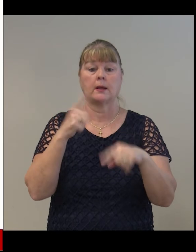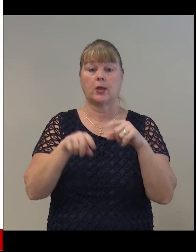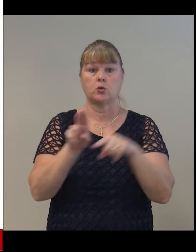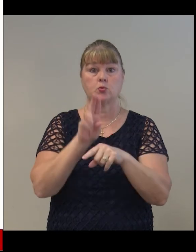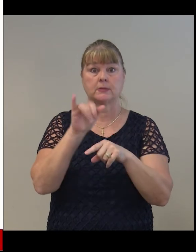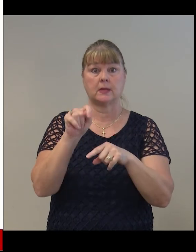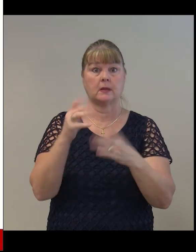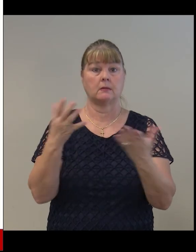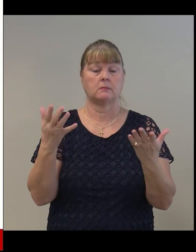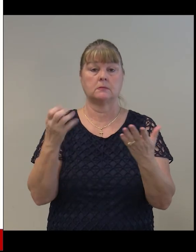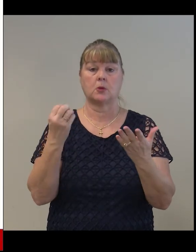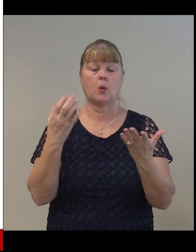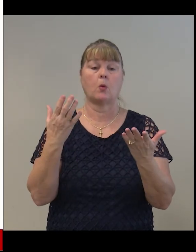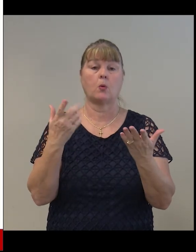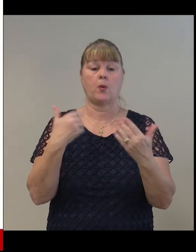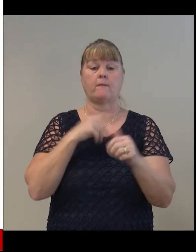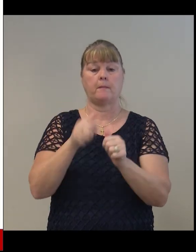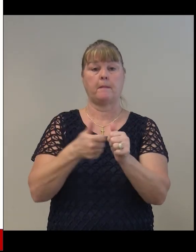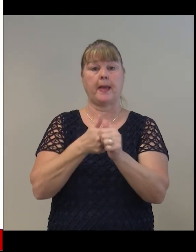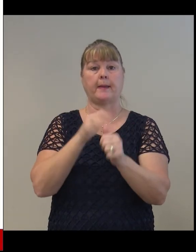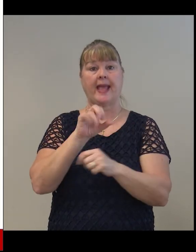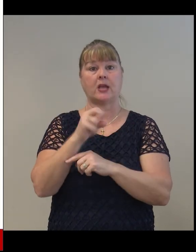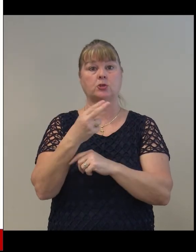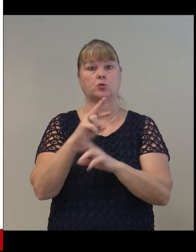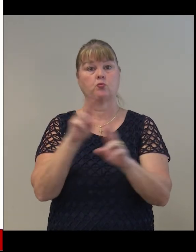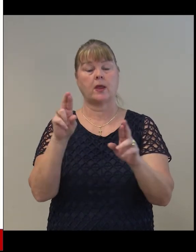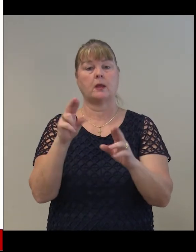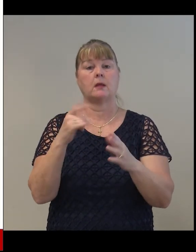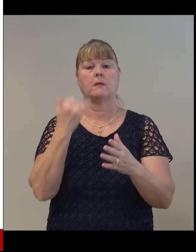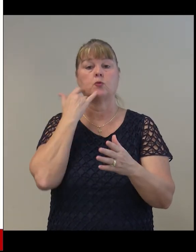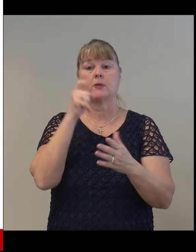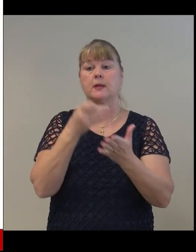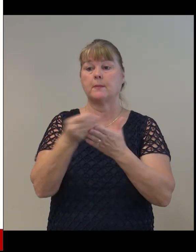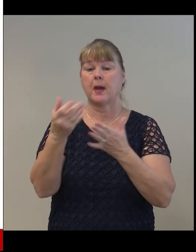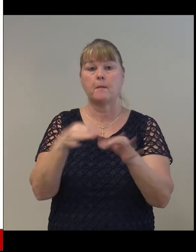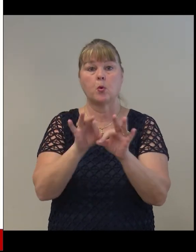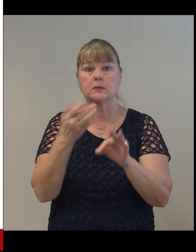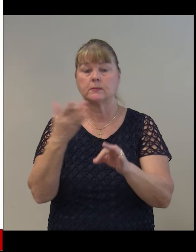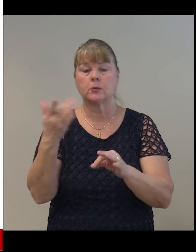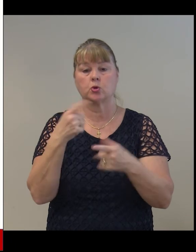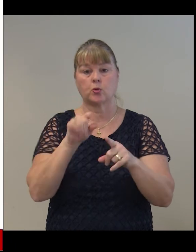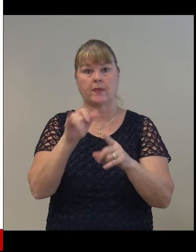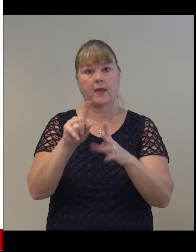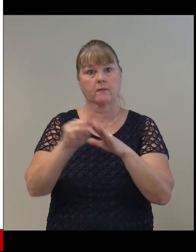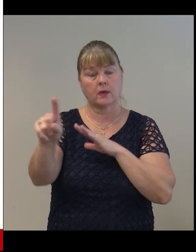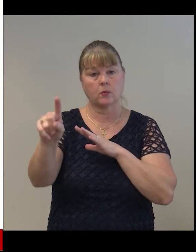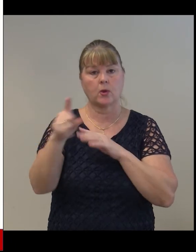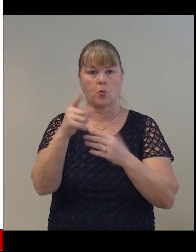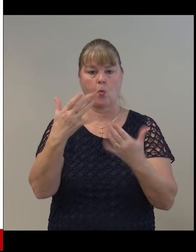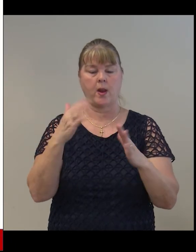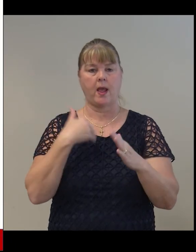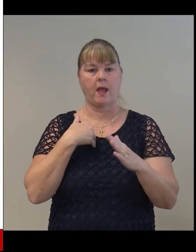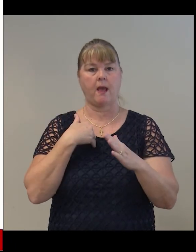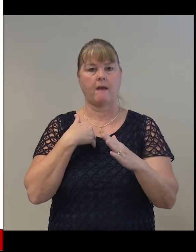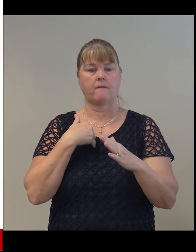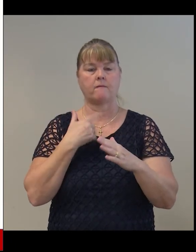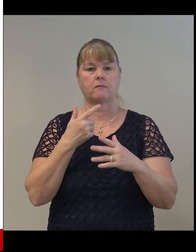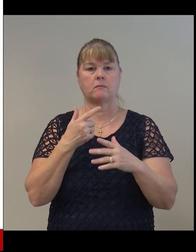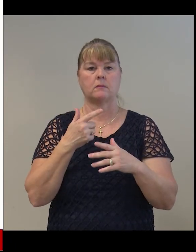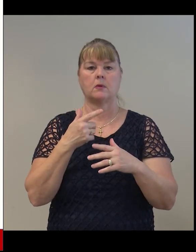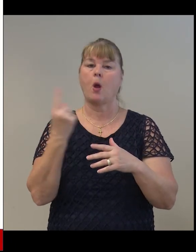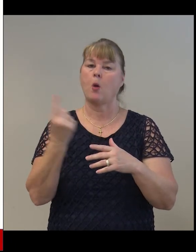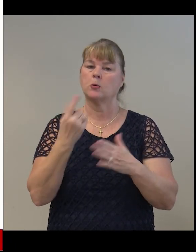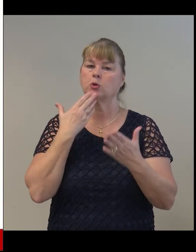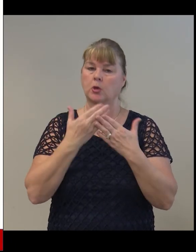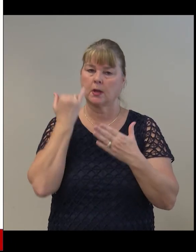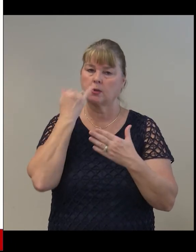if electricity is out, and you may need to buy something that's essential during your evacuation travels. Keeping some